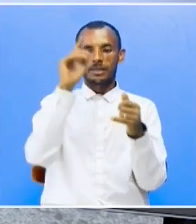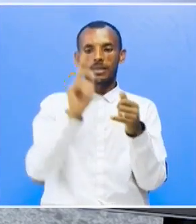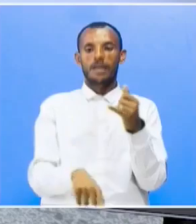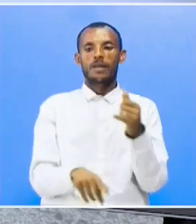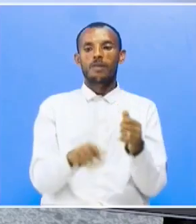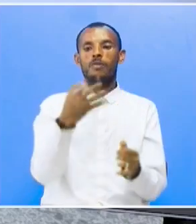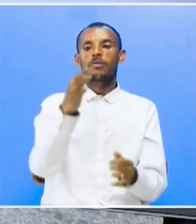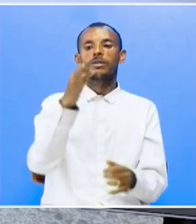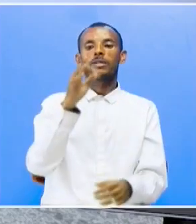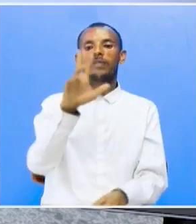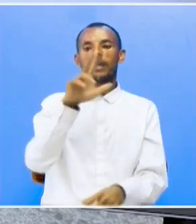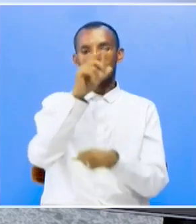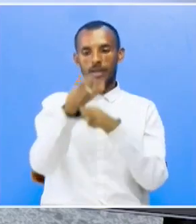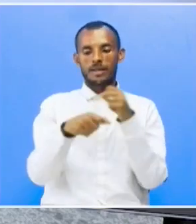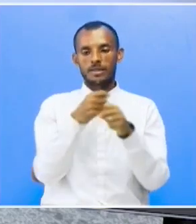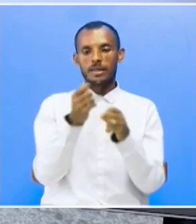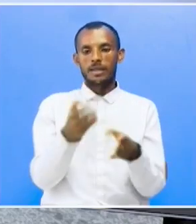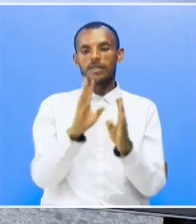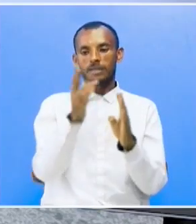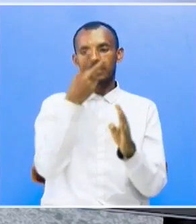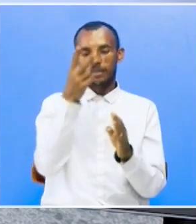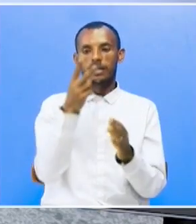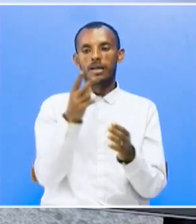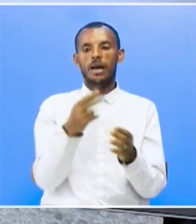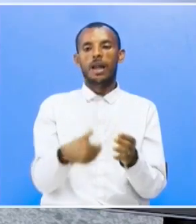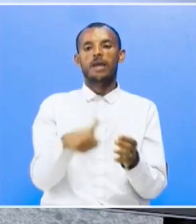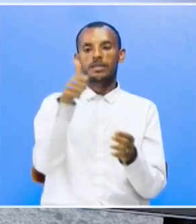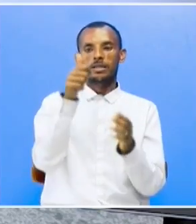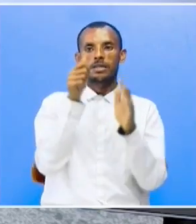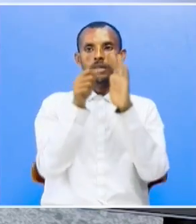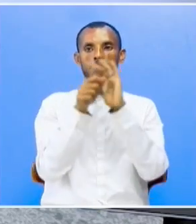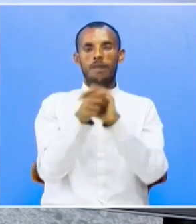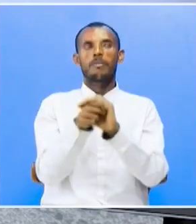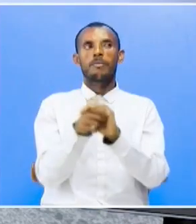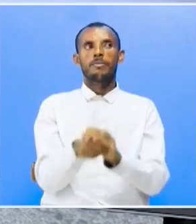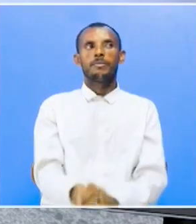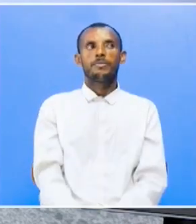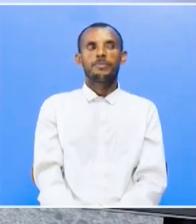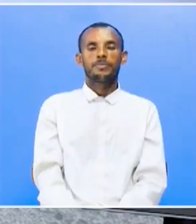Now, let's see another example.